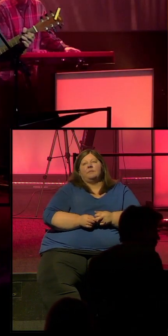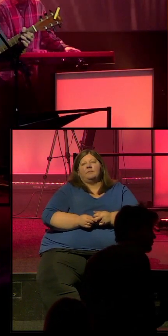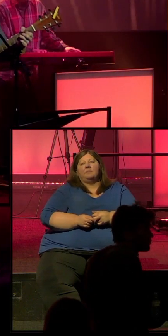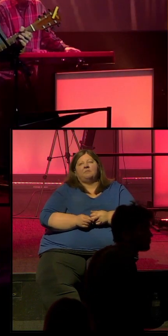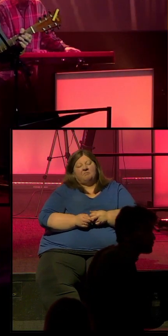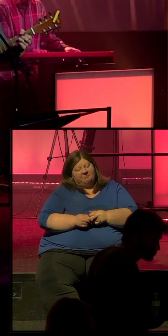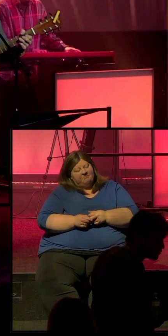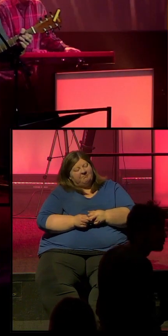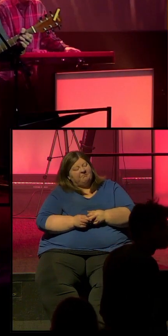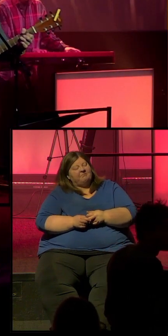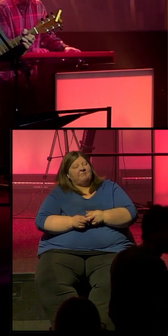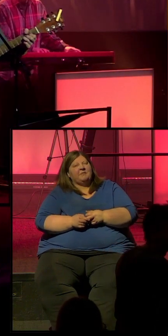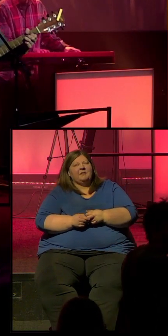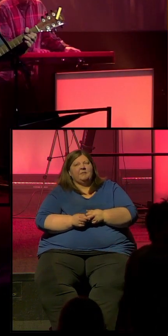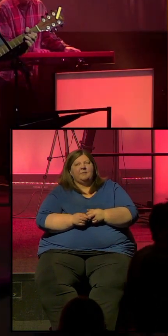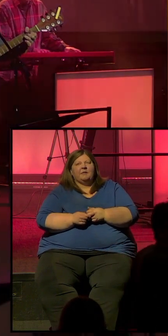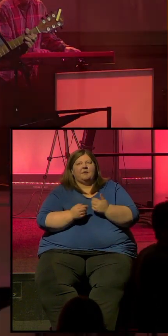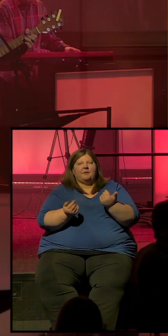Say,